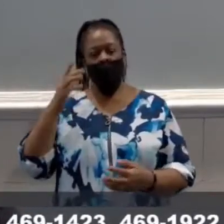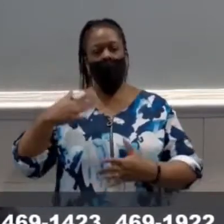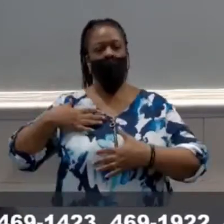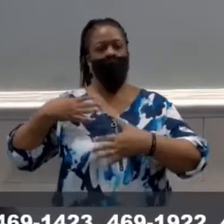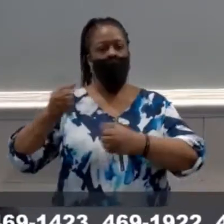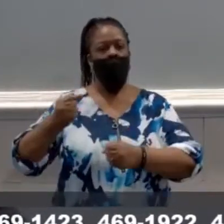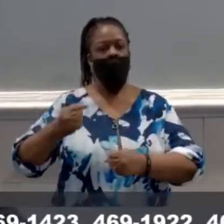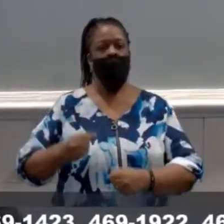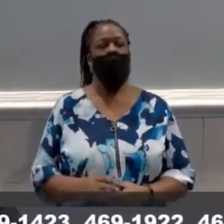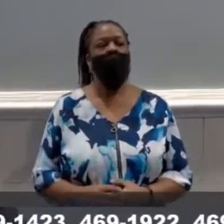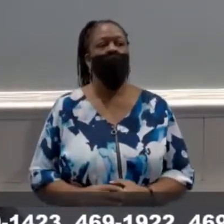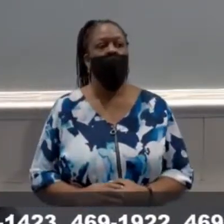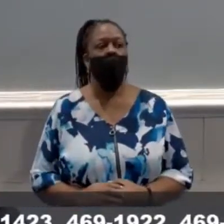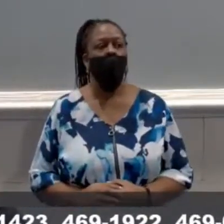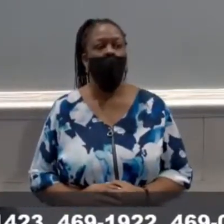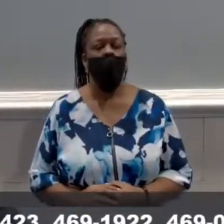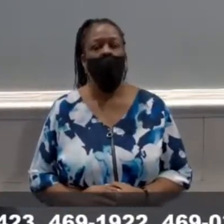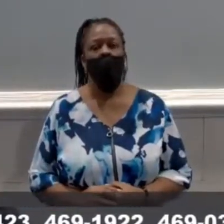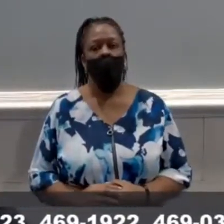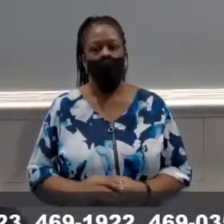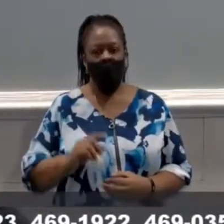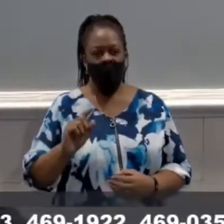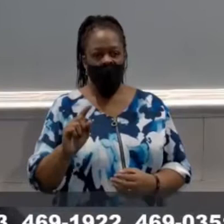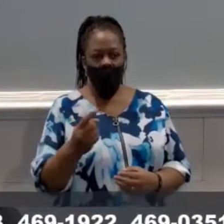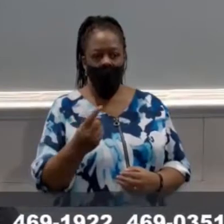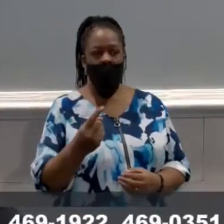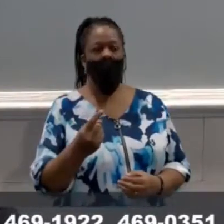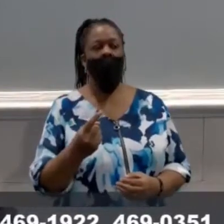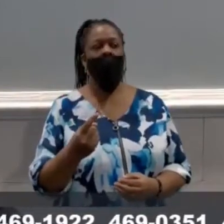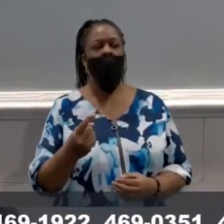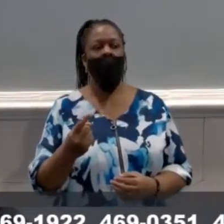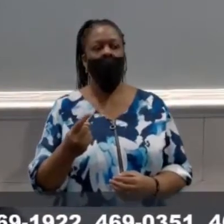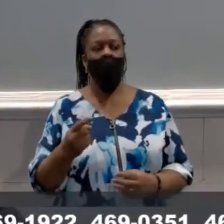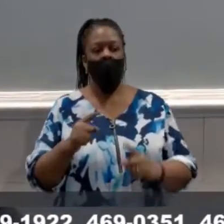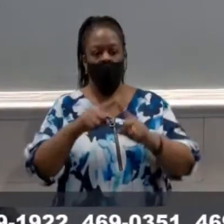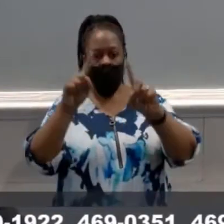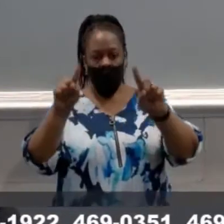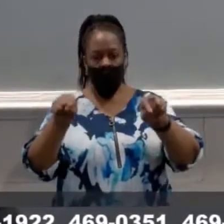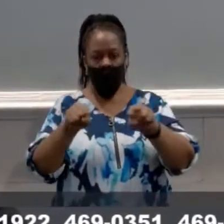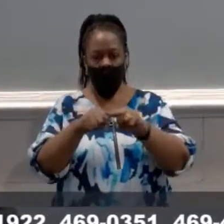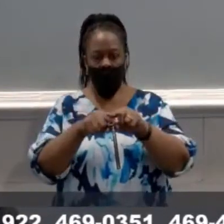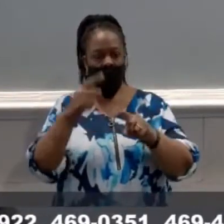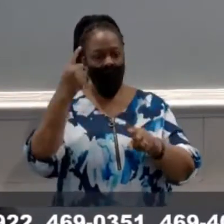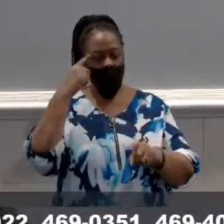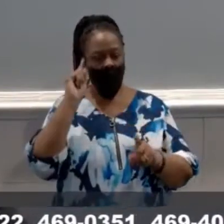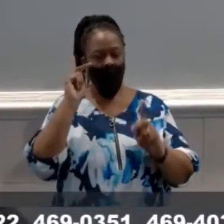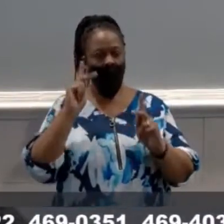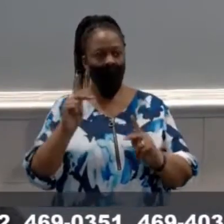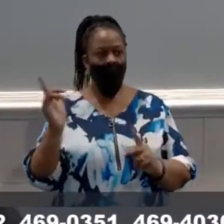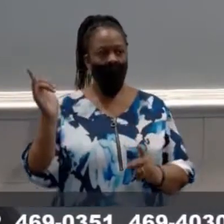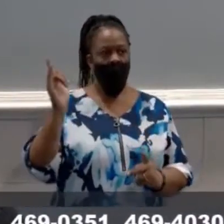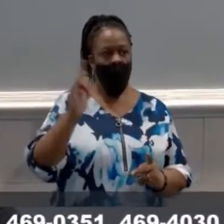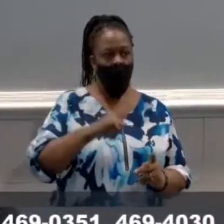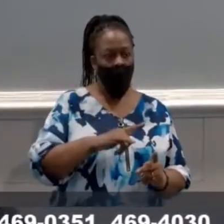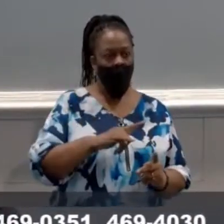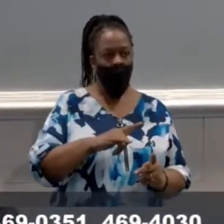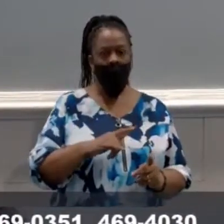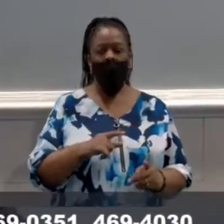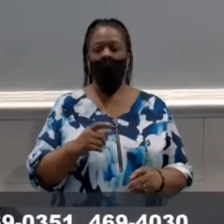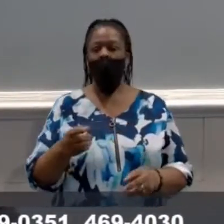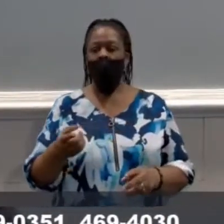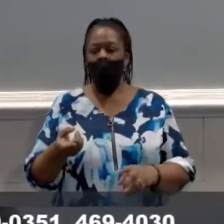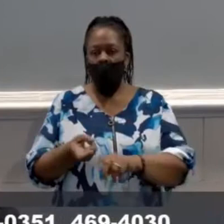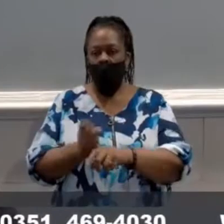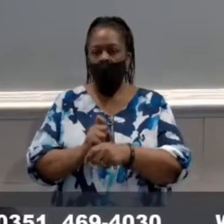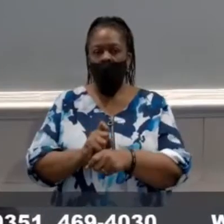The first section you would find in the travel form for immigration would be the arrival section. So